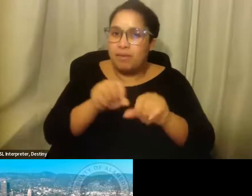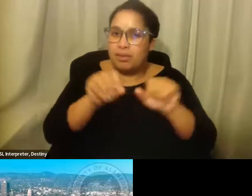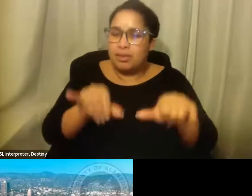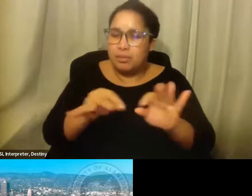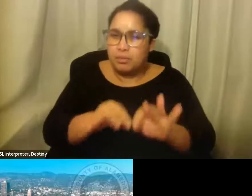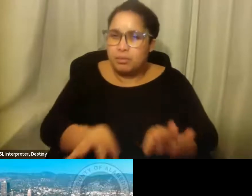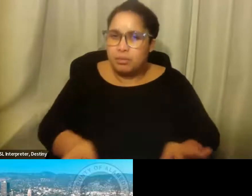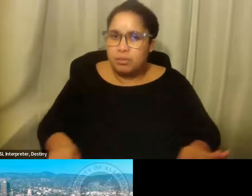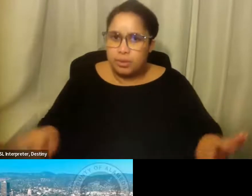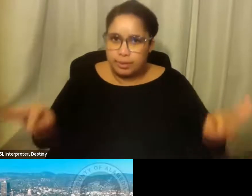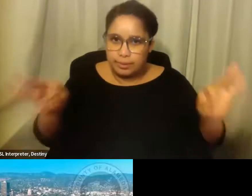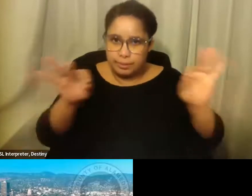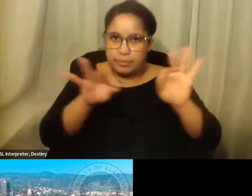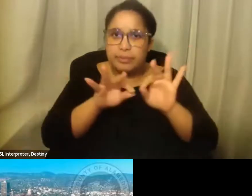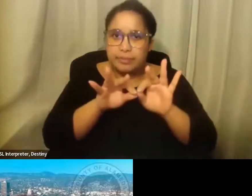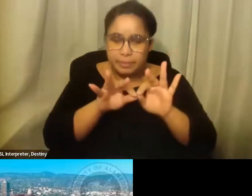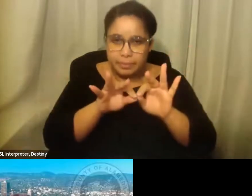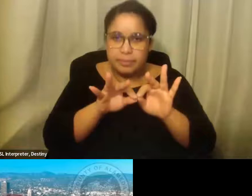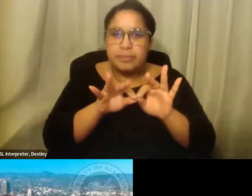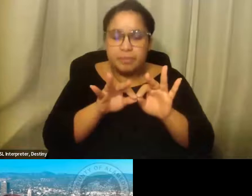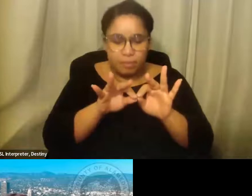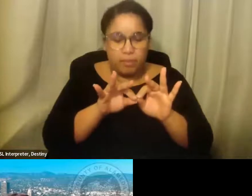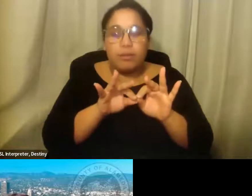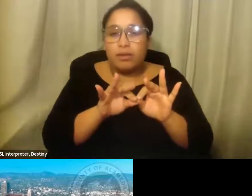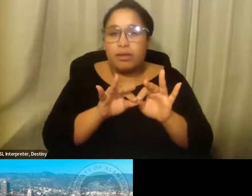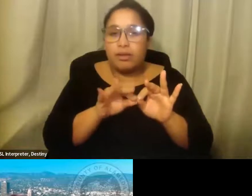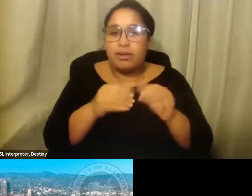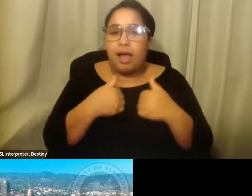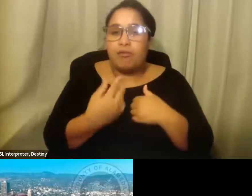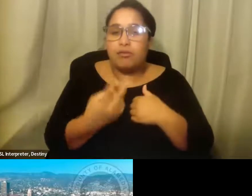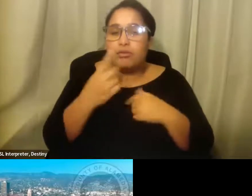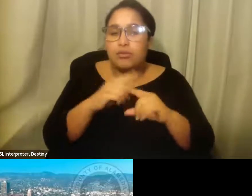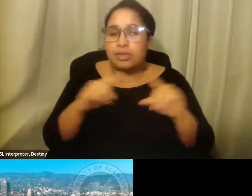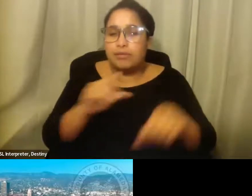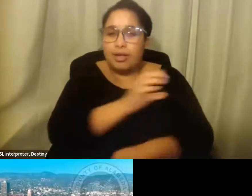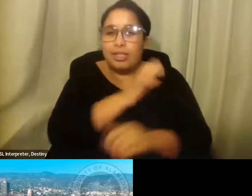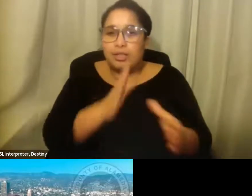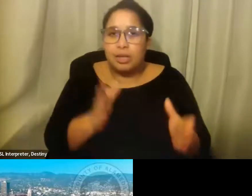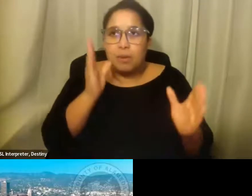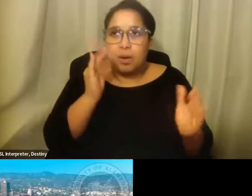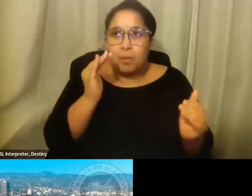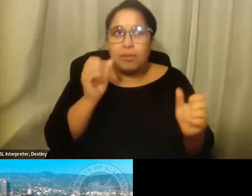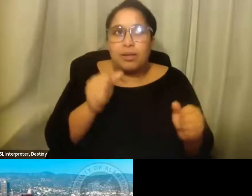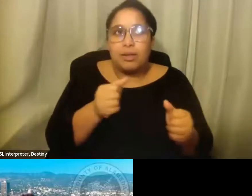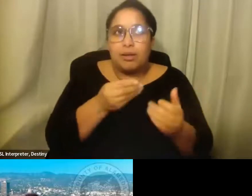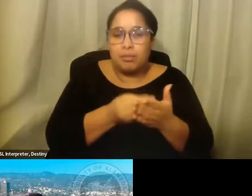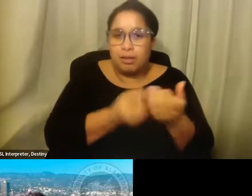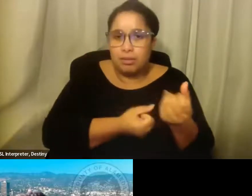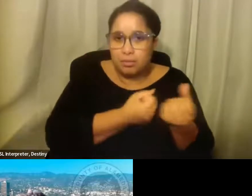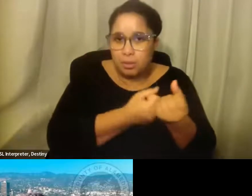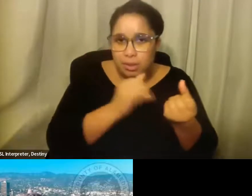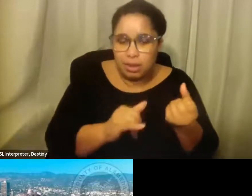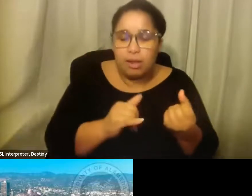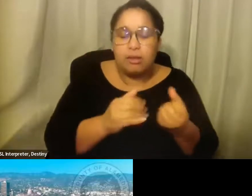And when we have 2 different clinicians there, I hope we can get all of that funded, is